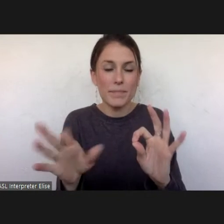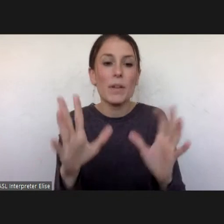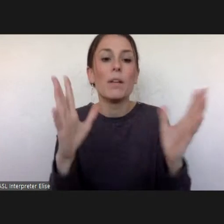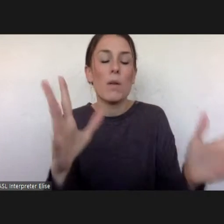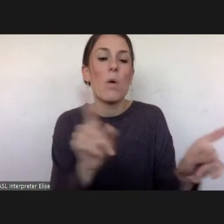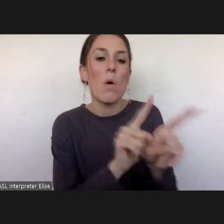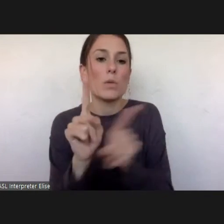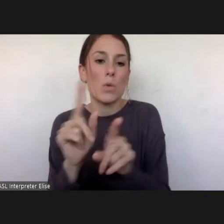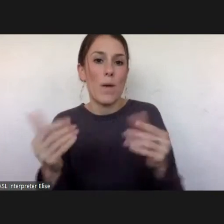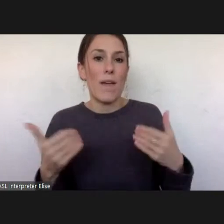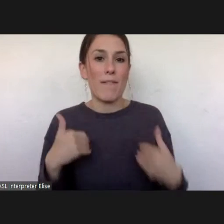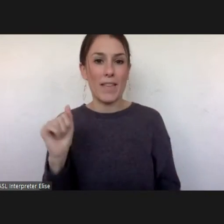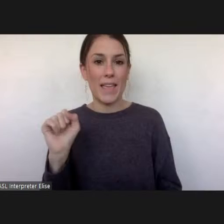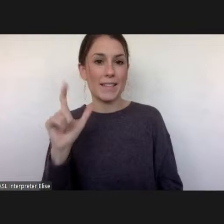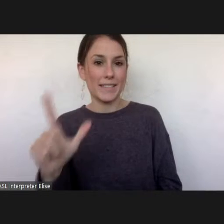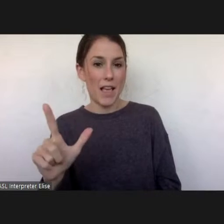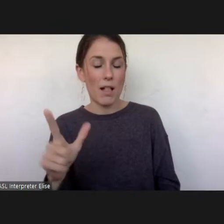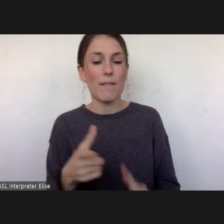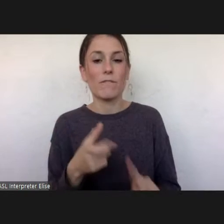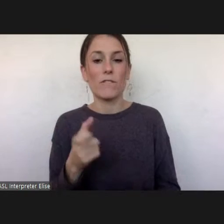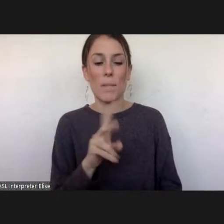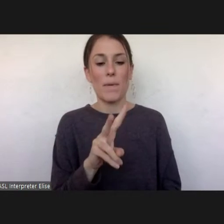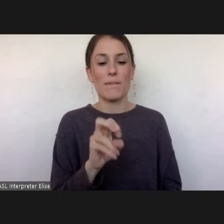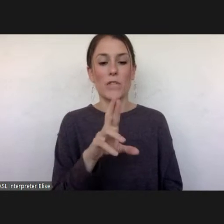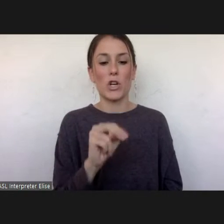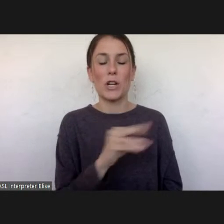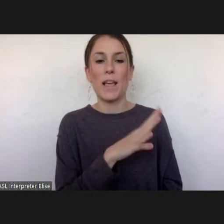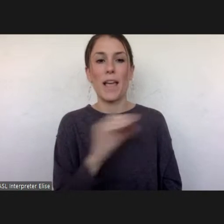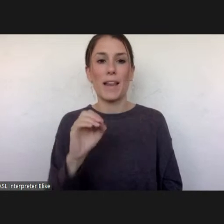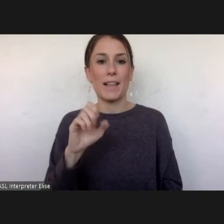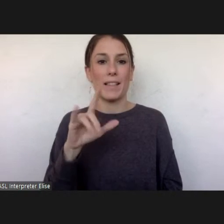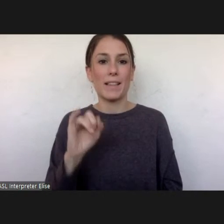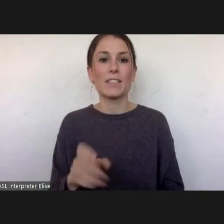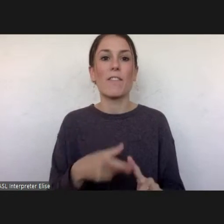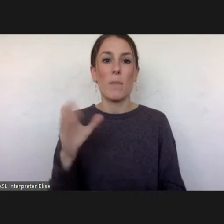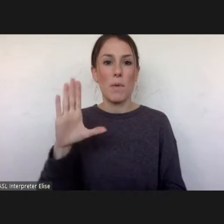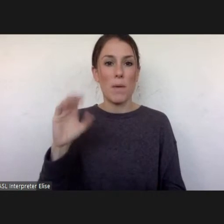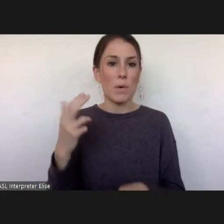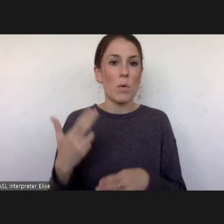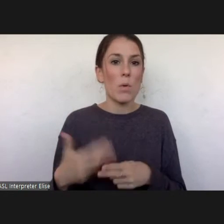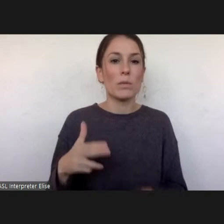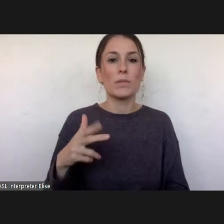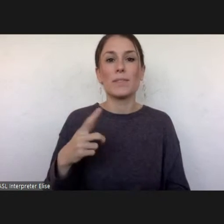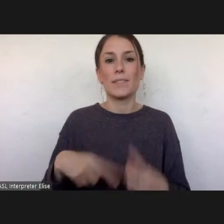by Vern and Elise. They are all from SciNexus.